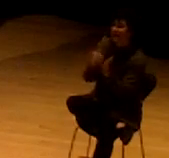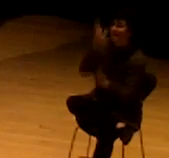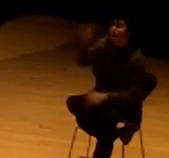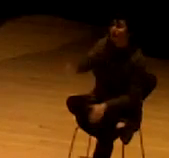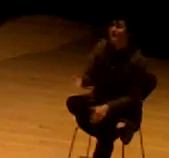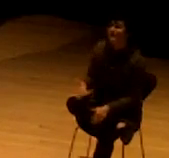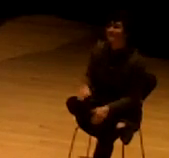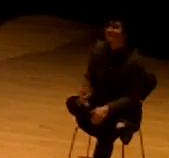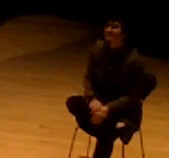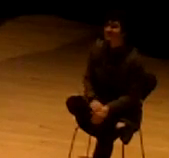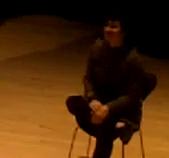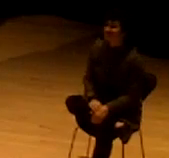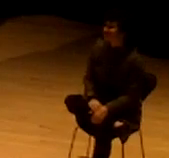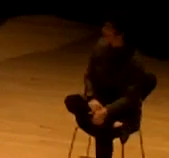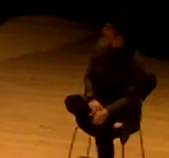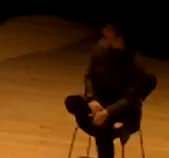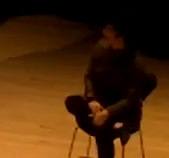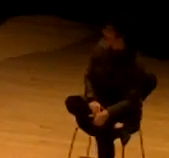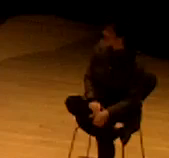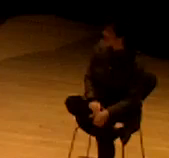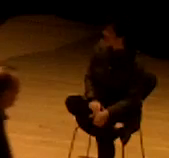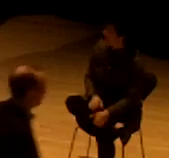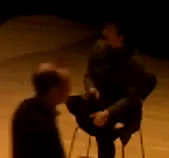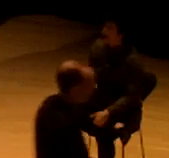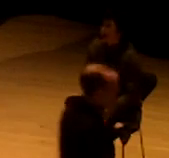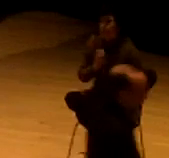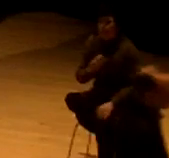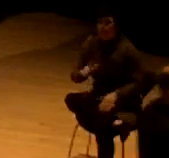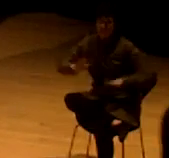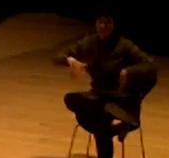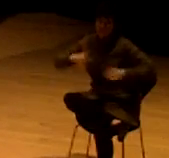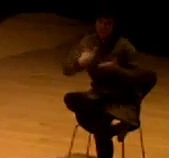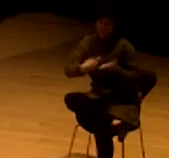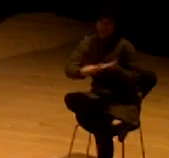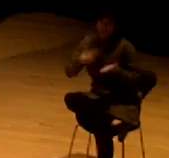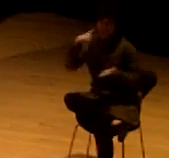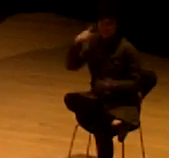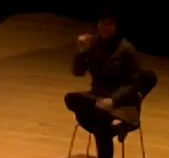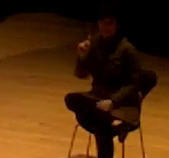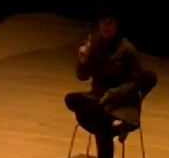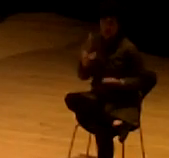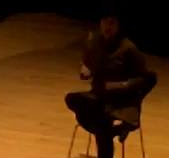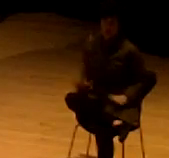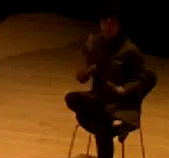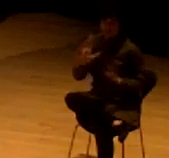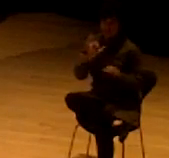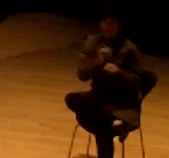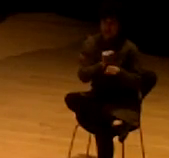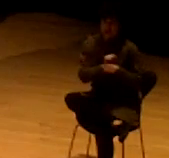We haven't really talked about it. Again, Tamar, I think, is on to her next piece. Again, she's done another piece in between this.